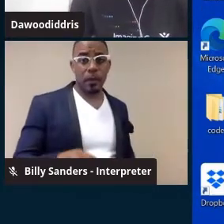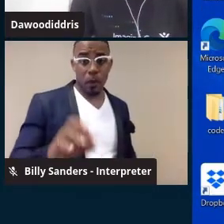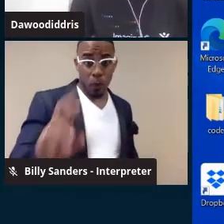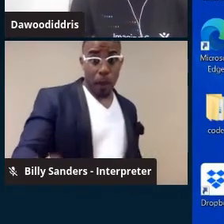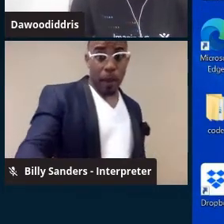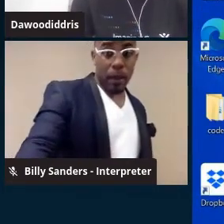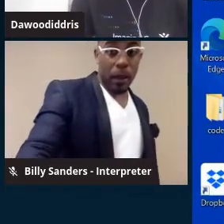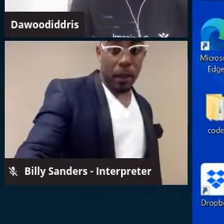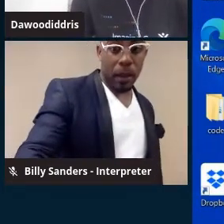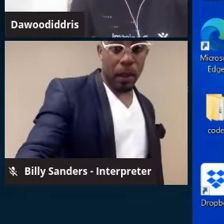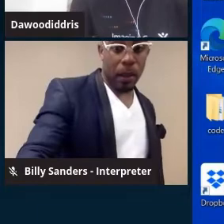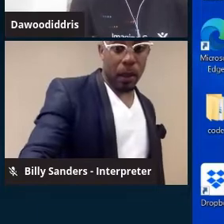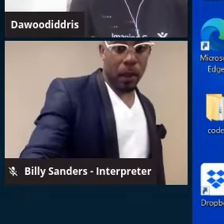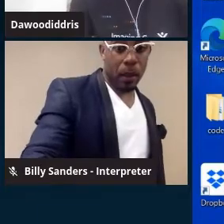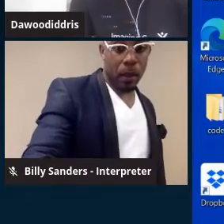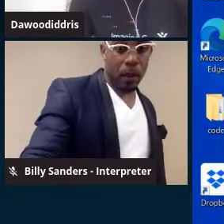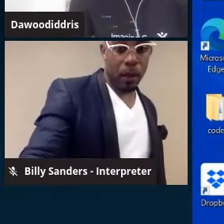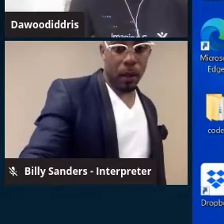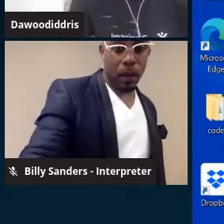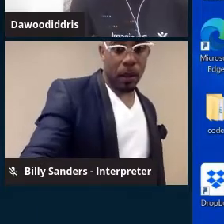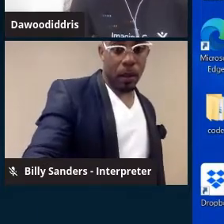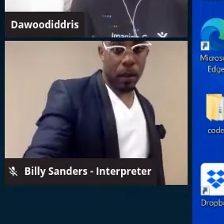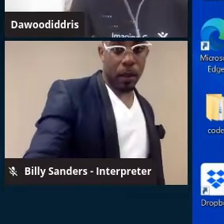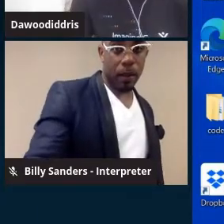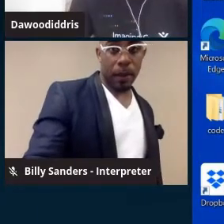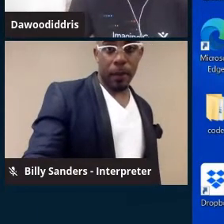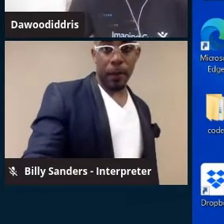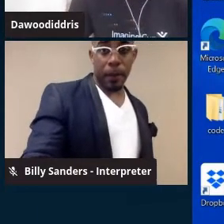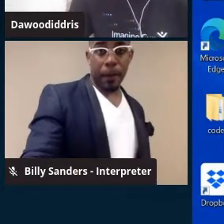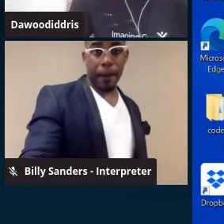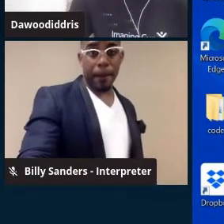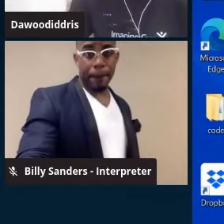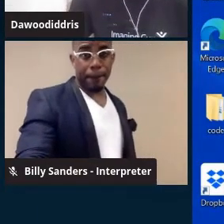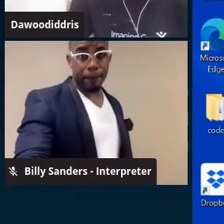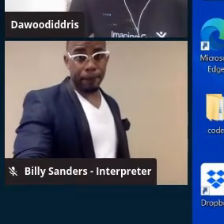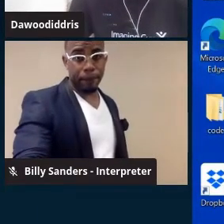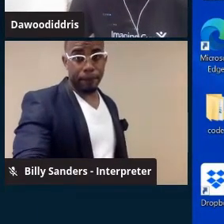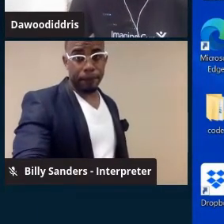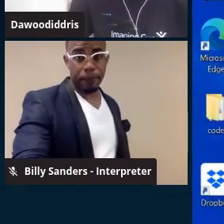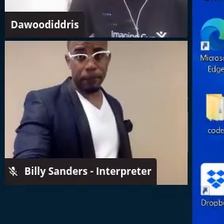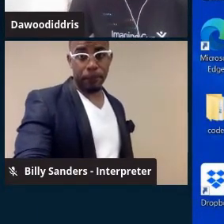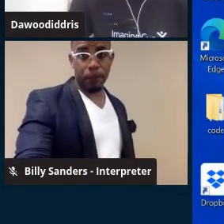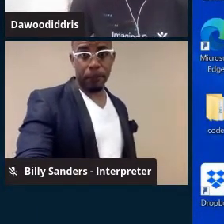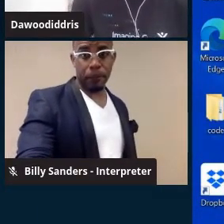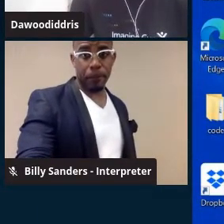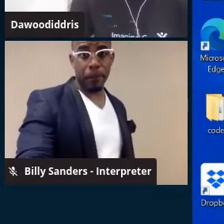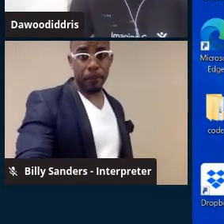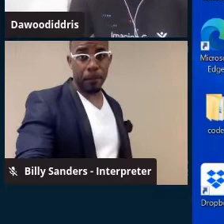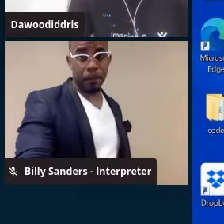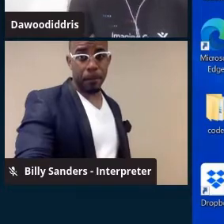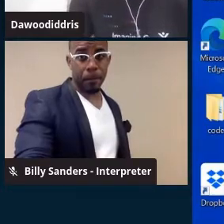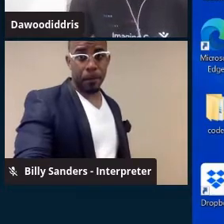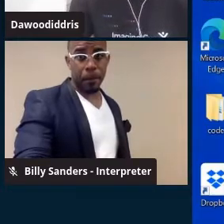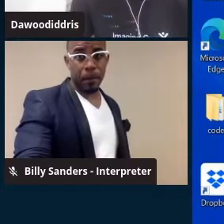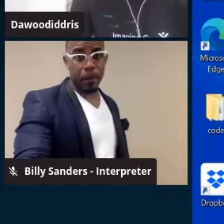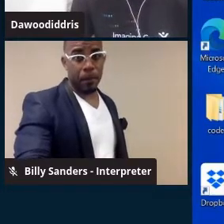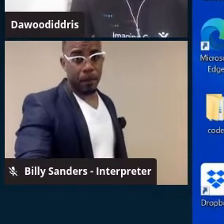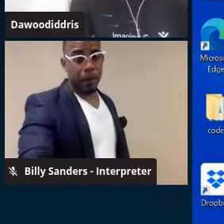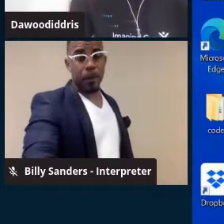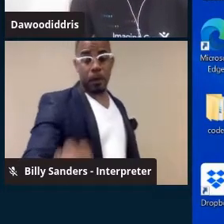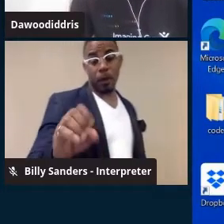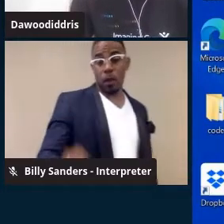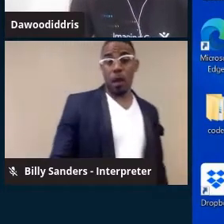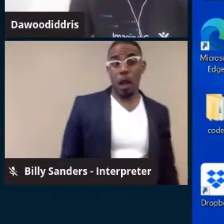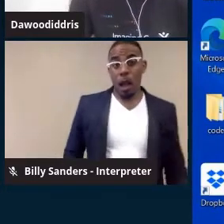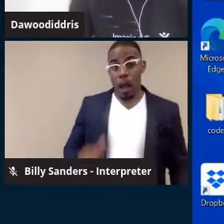I think I should probably try listing it before, see whether I really have. Oh, okay, it's called CodeMon. So